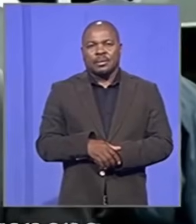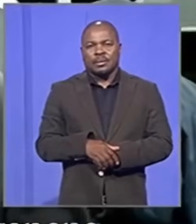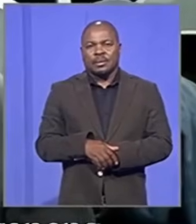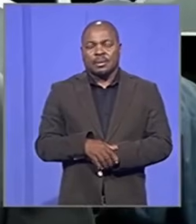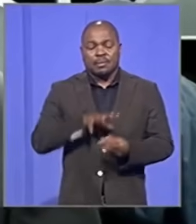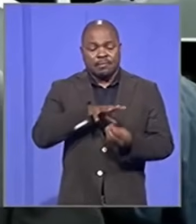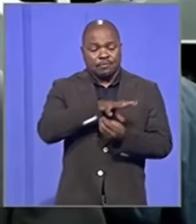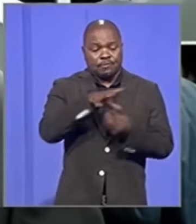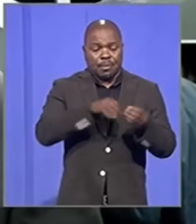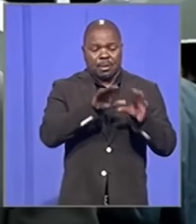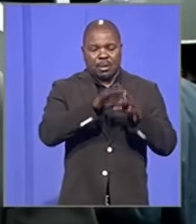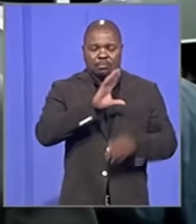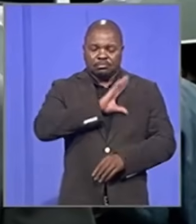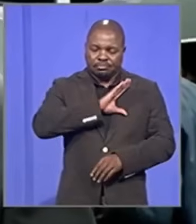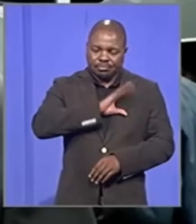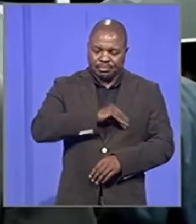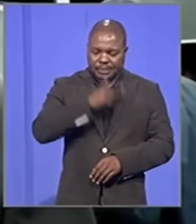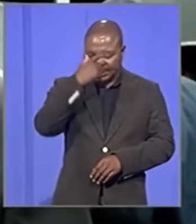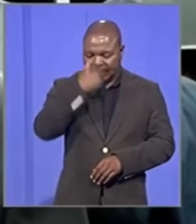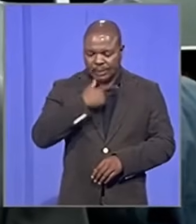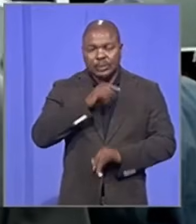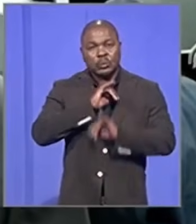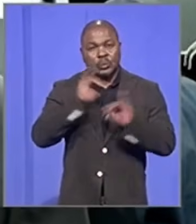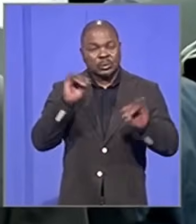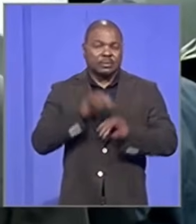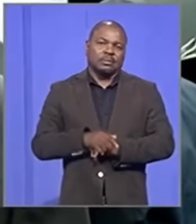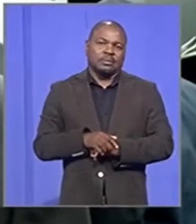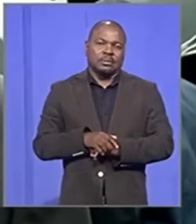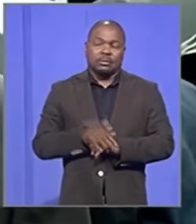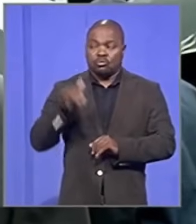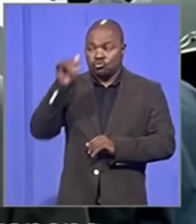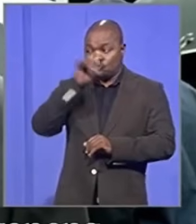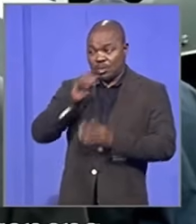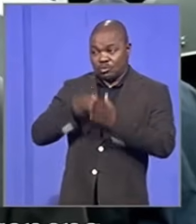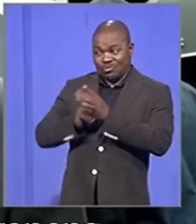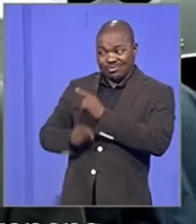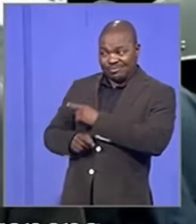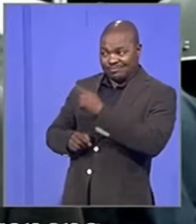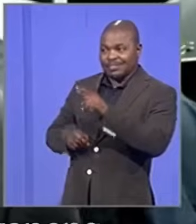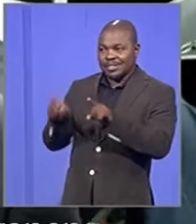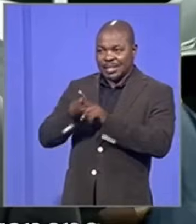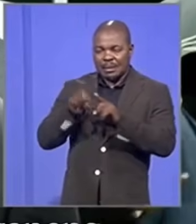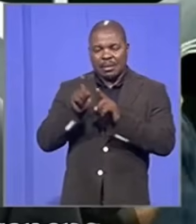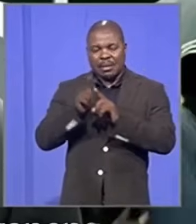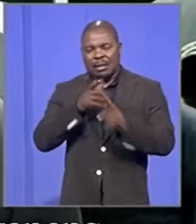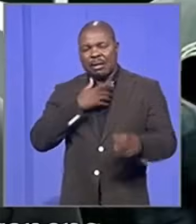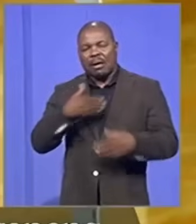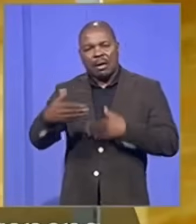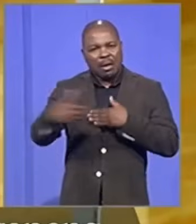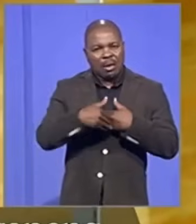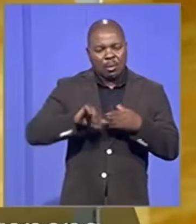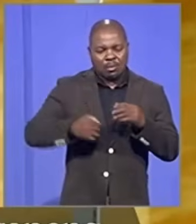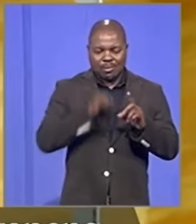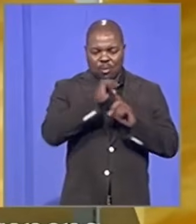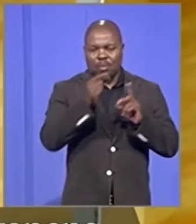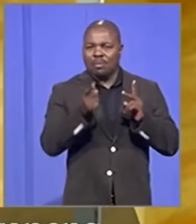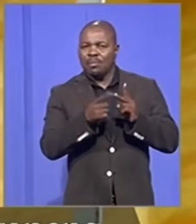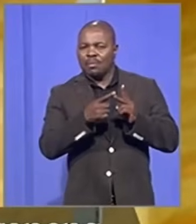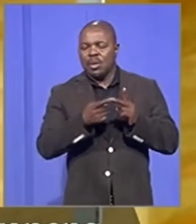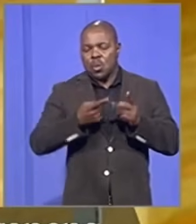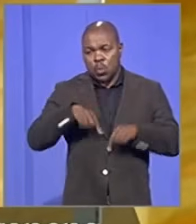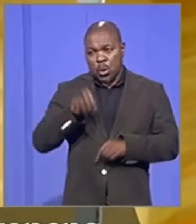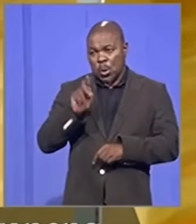The family is saddened by the incident, and those criminals also hurt his wife. We are not okay.